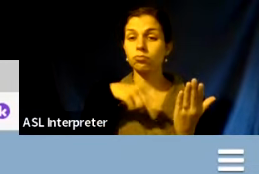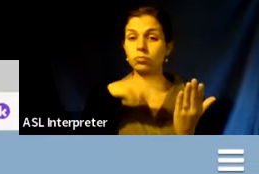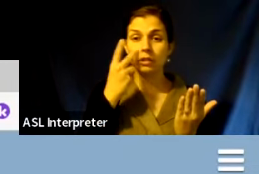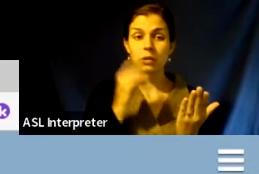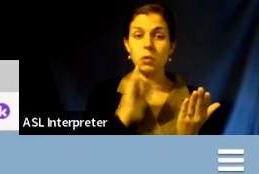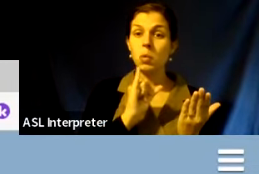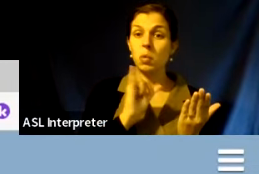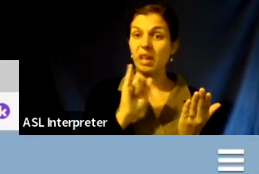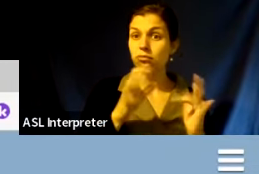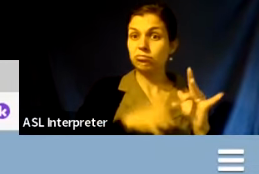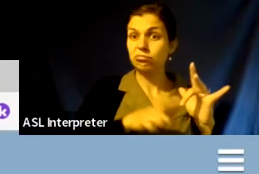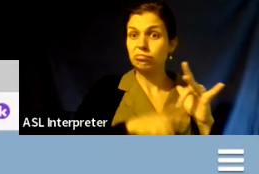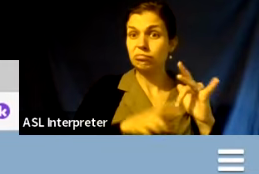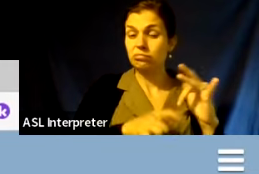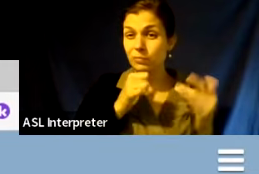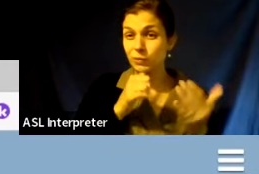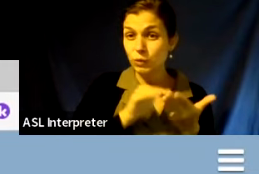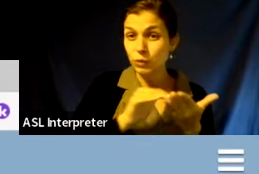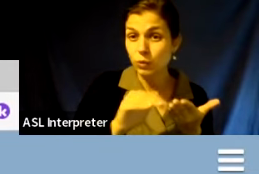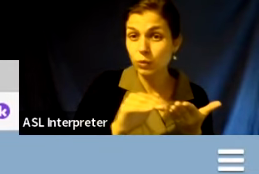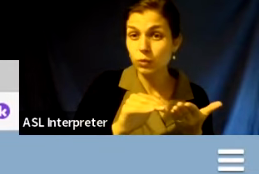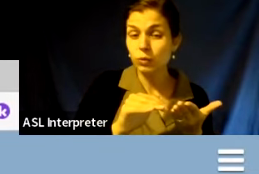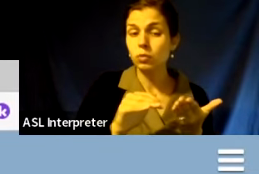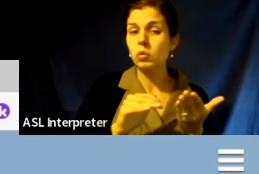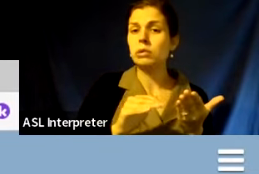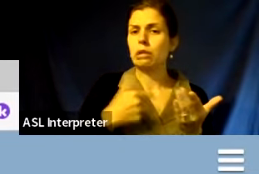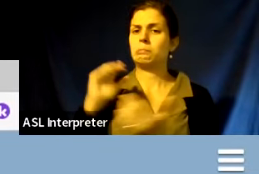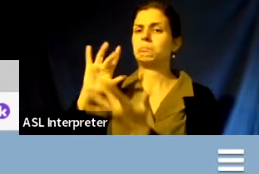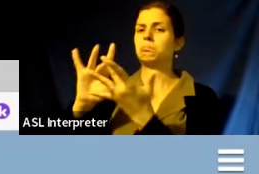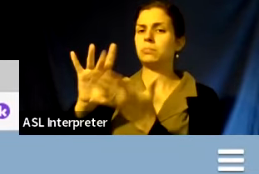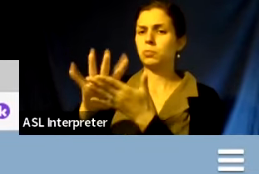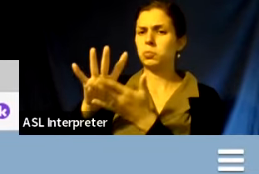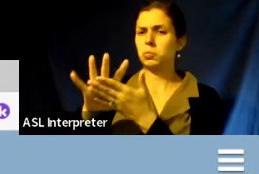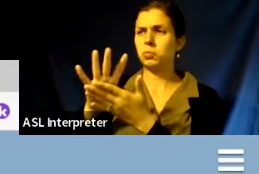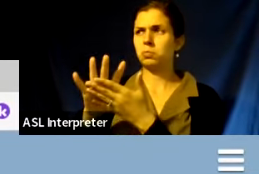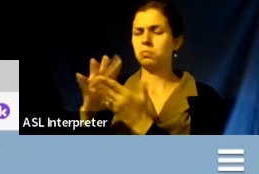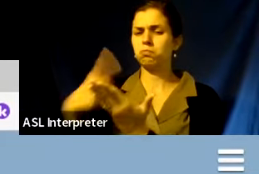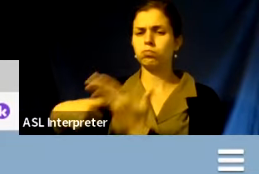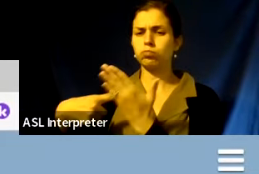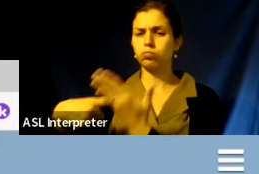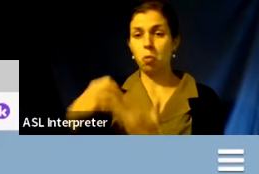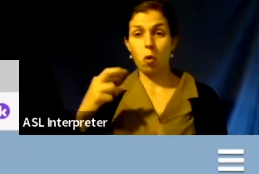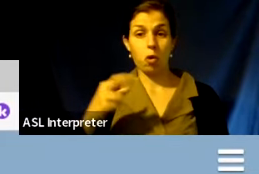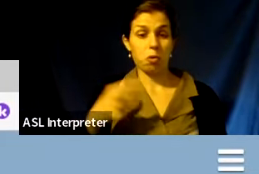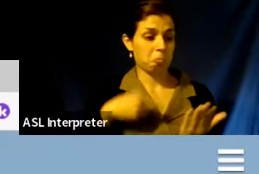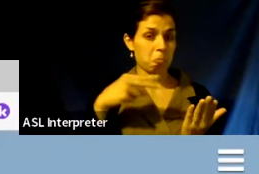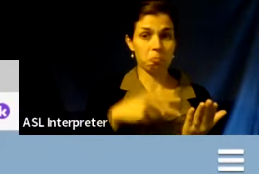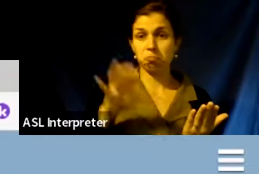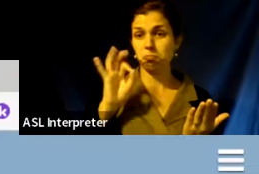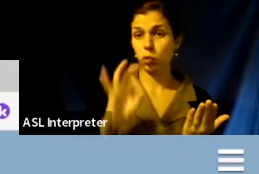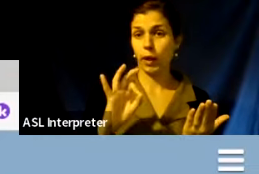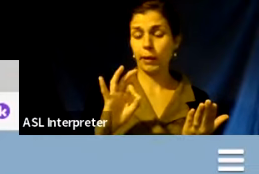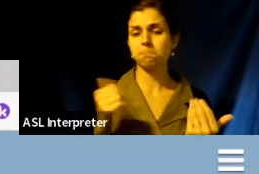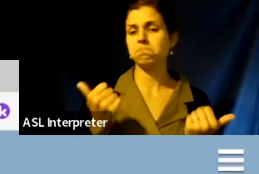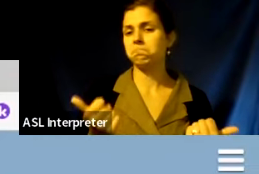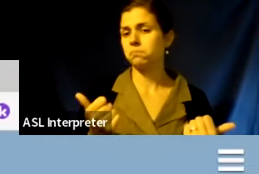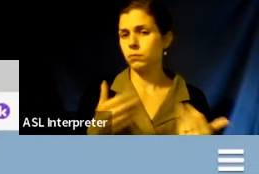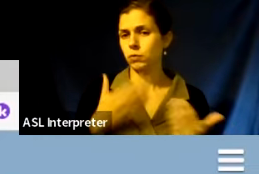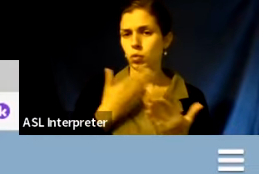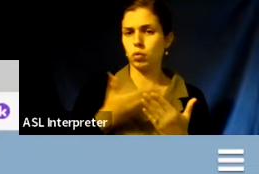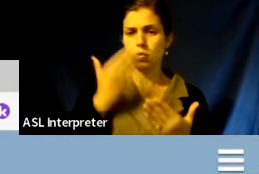the school, or I say, yes, that's great. I can also report an absence to